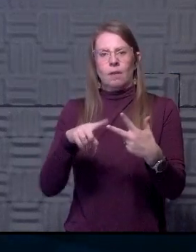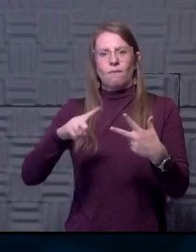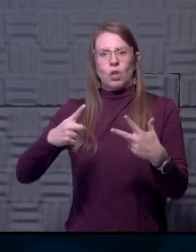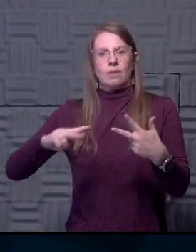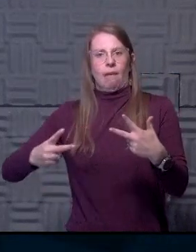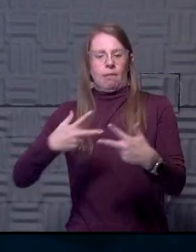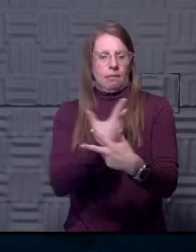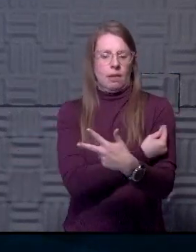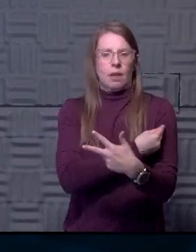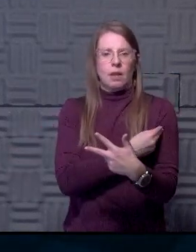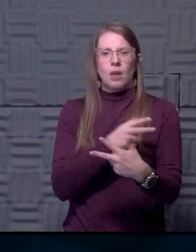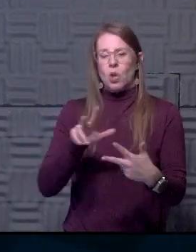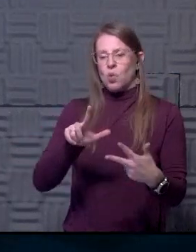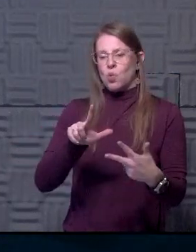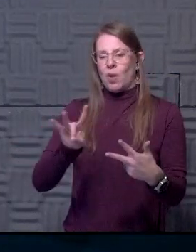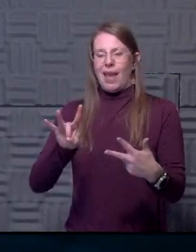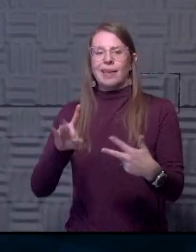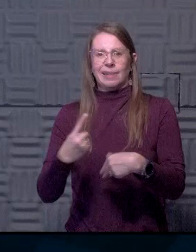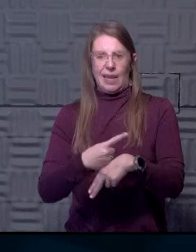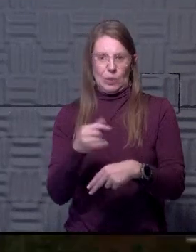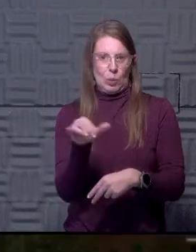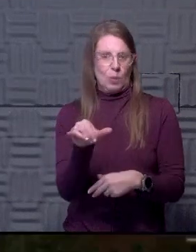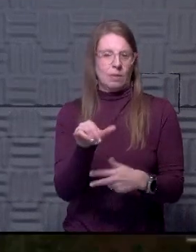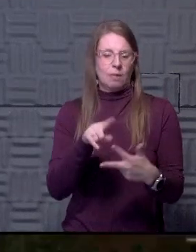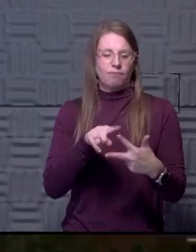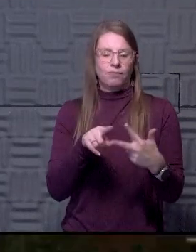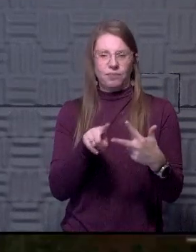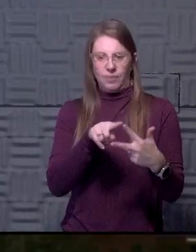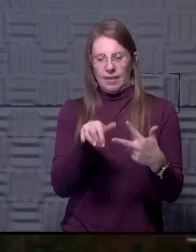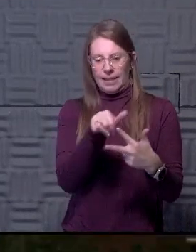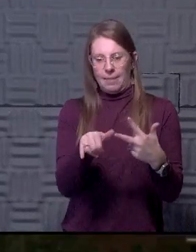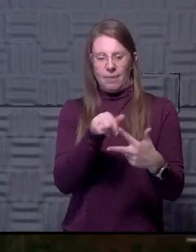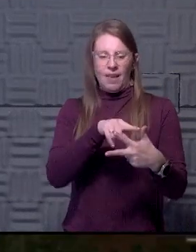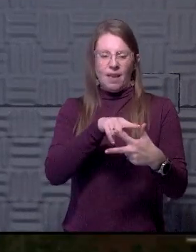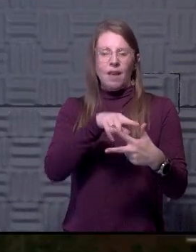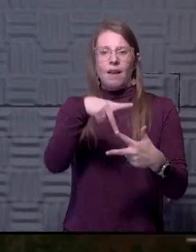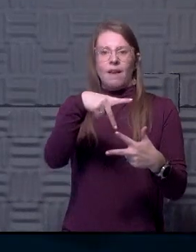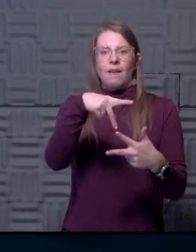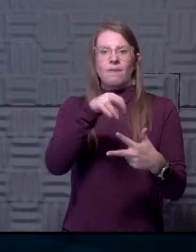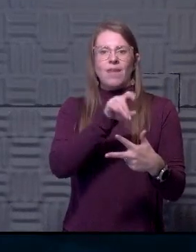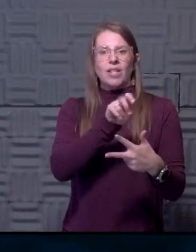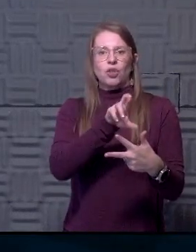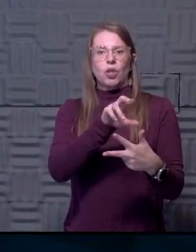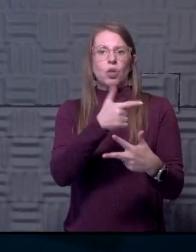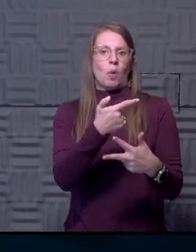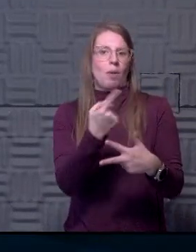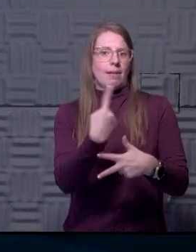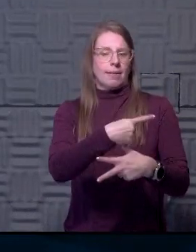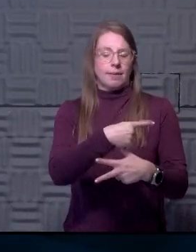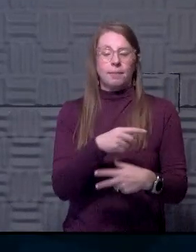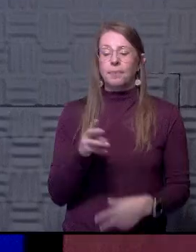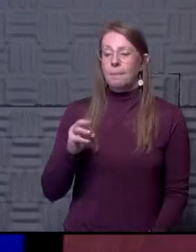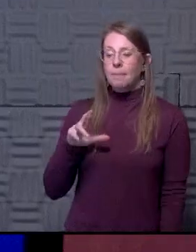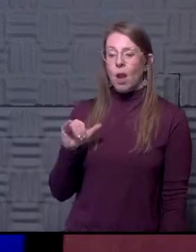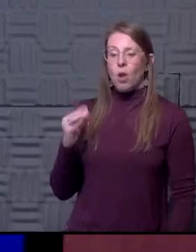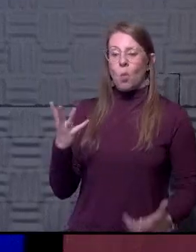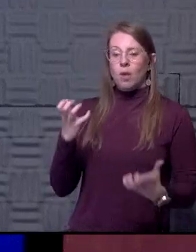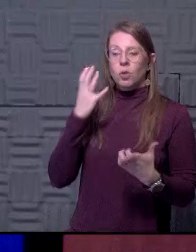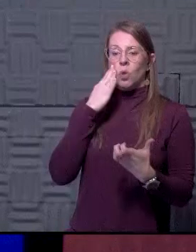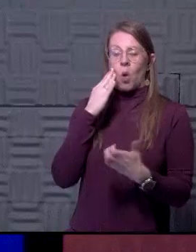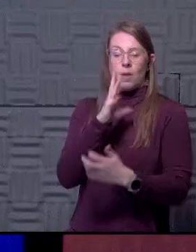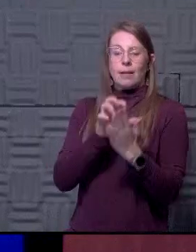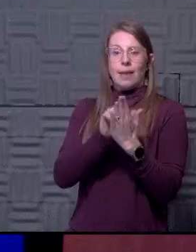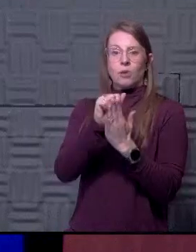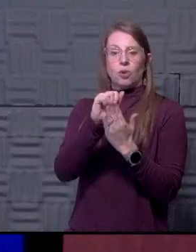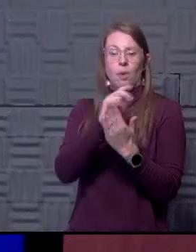For us, we're giving them 28 days apart as well, just like Moderna. Pfizer was 21 days. Jill. All right, Mary wants to know, are cancer